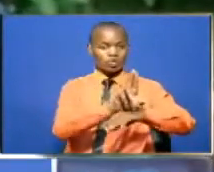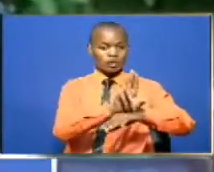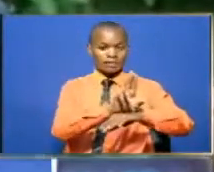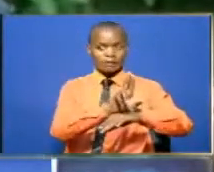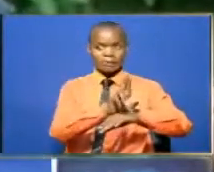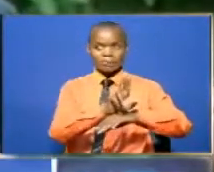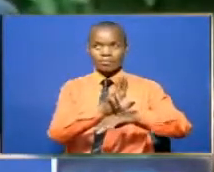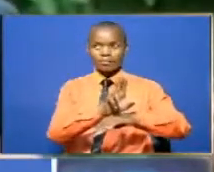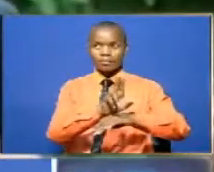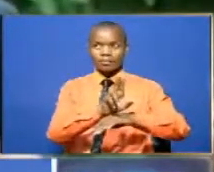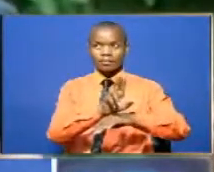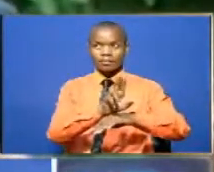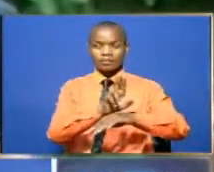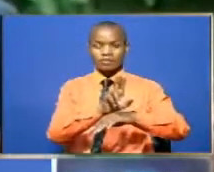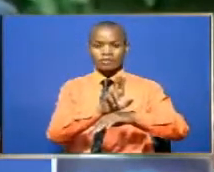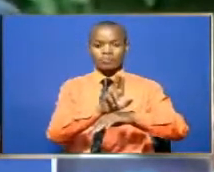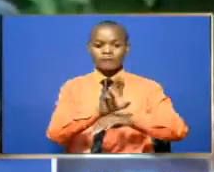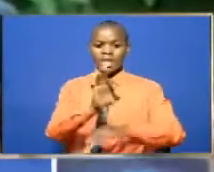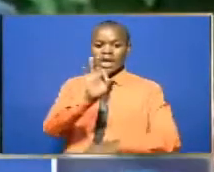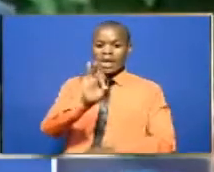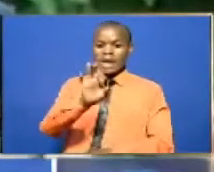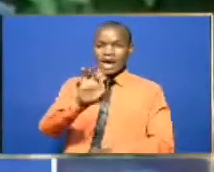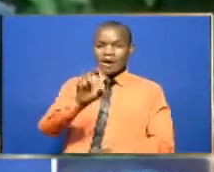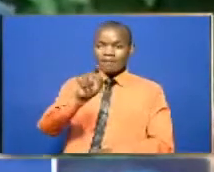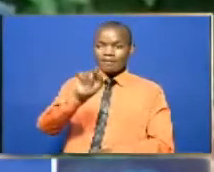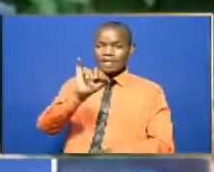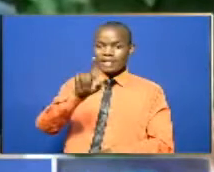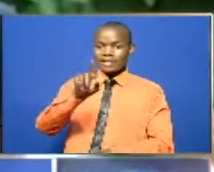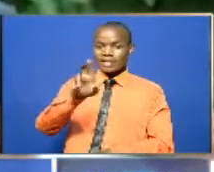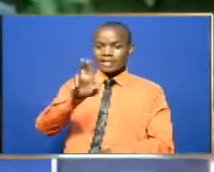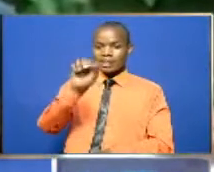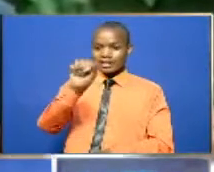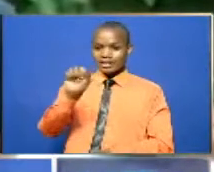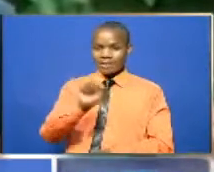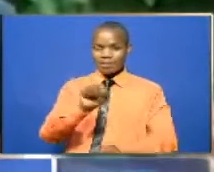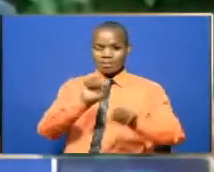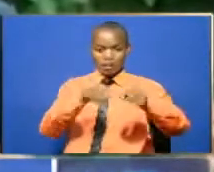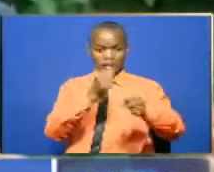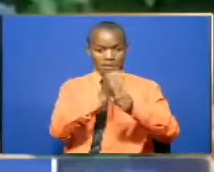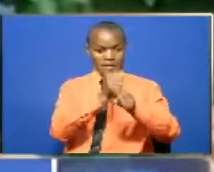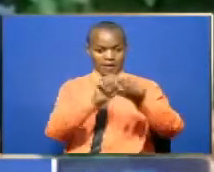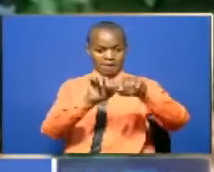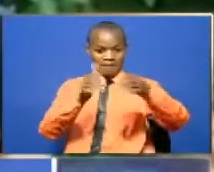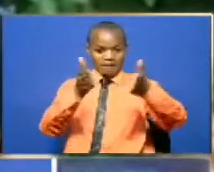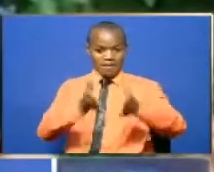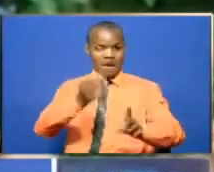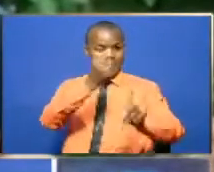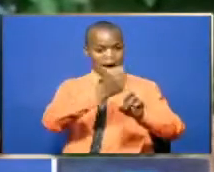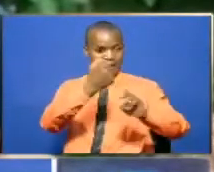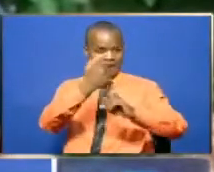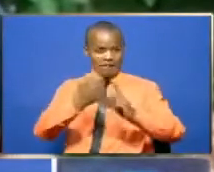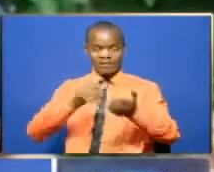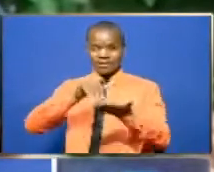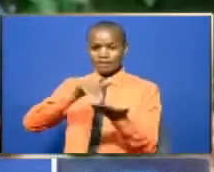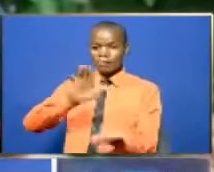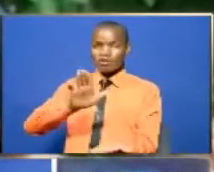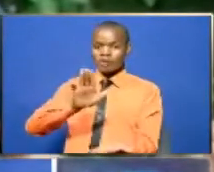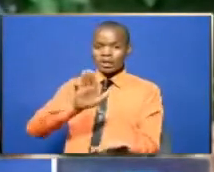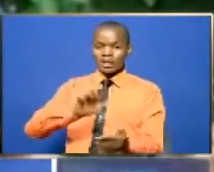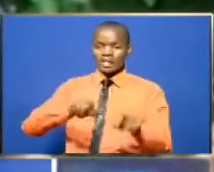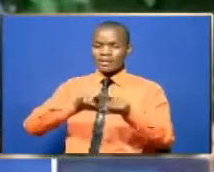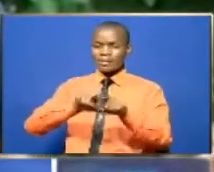them better harvest than we've seen, given that for many, many